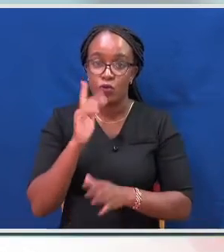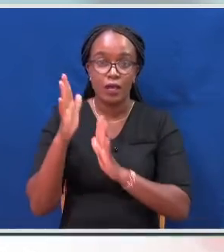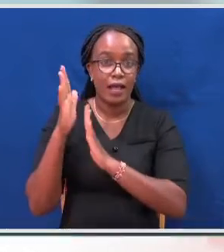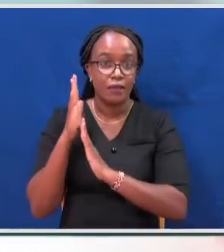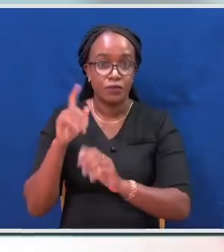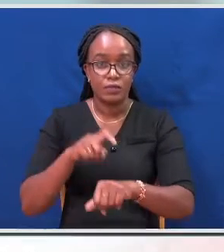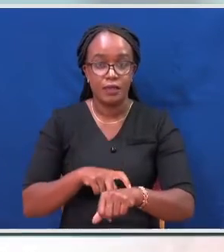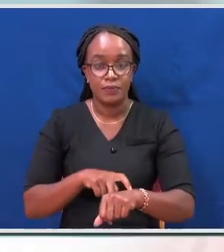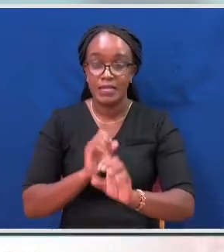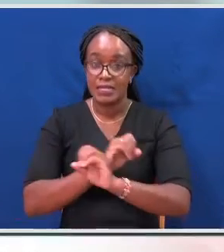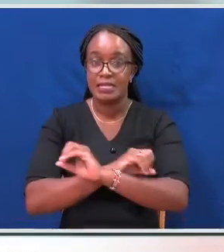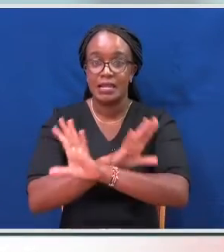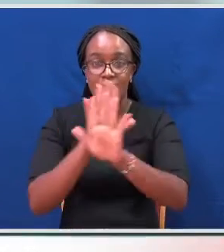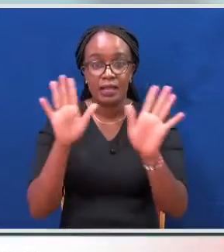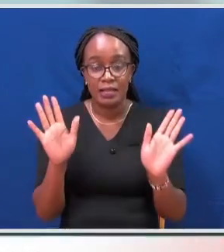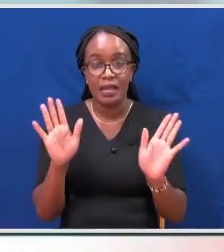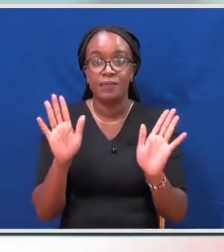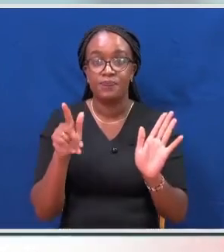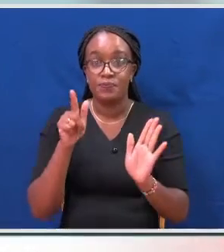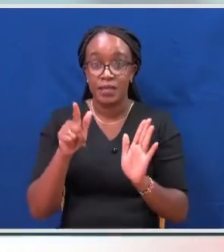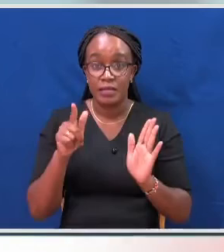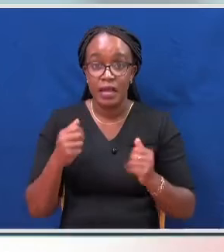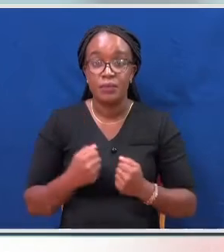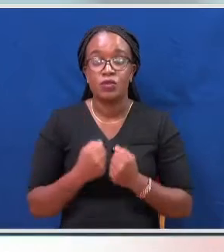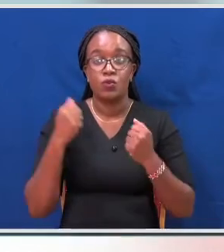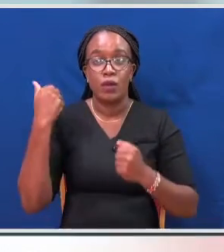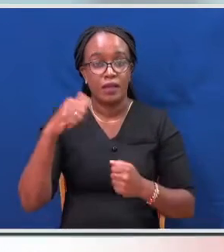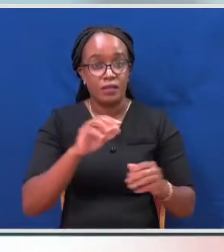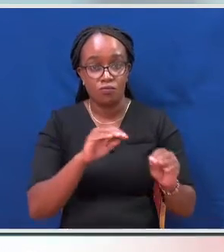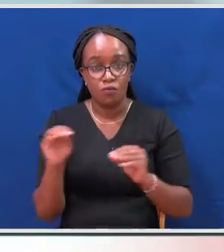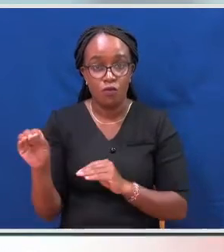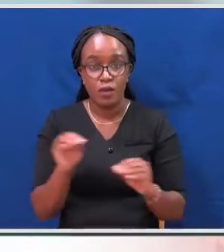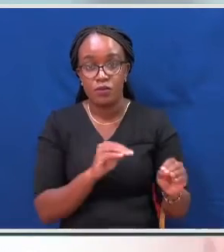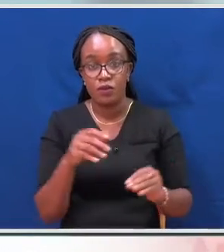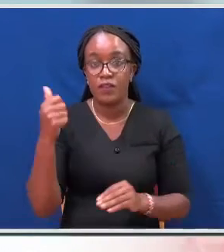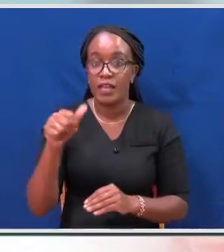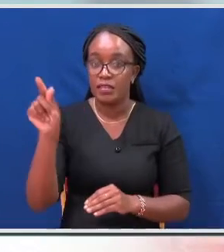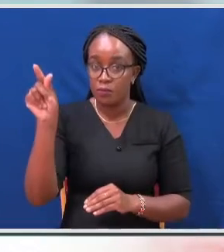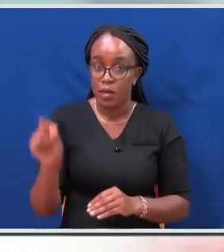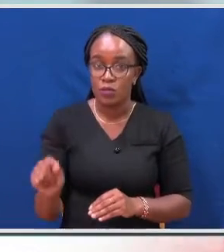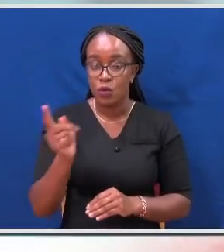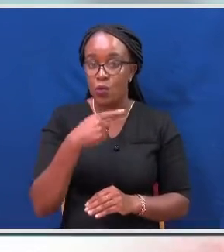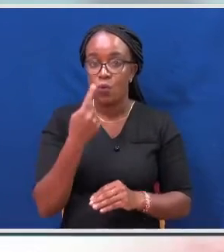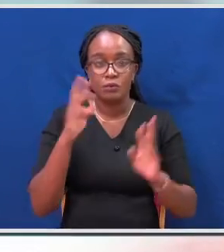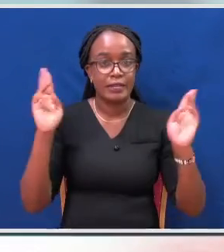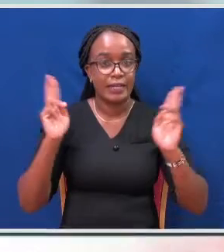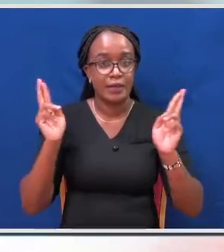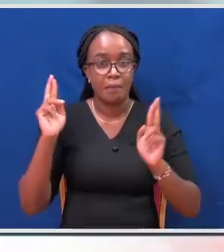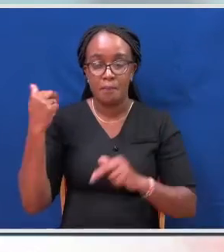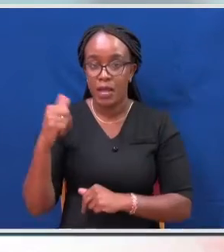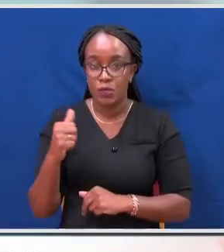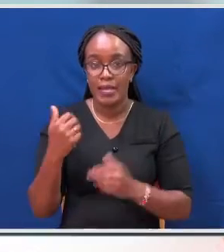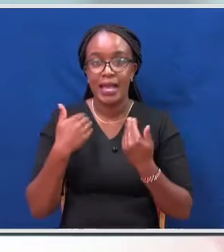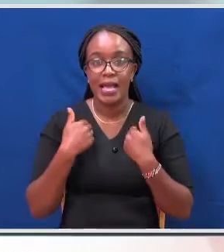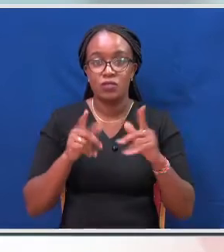clear. That applies to any movement of anyone who was caught unawares and has to